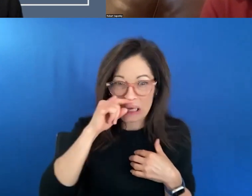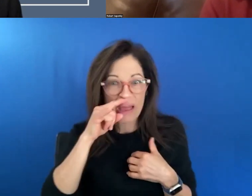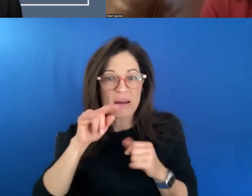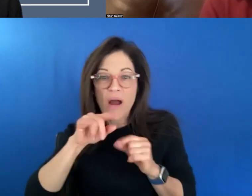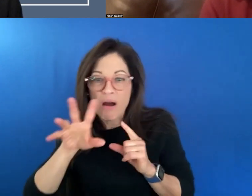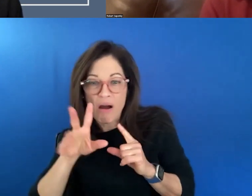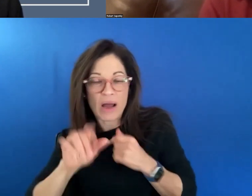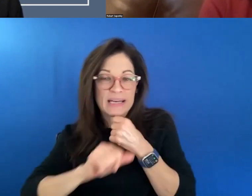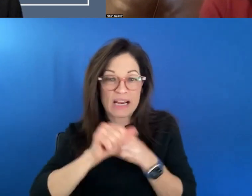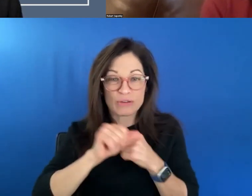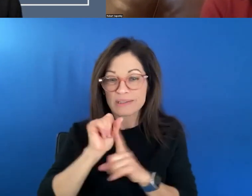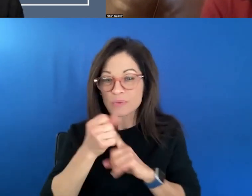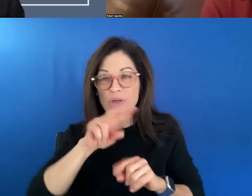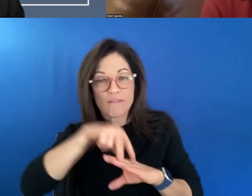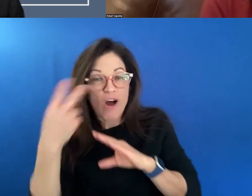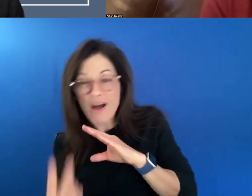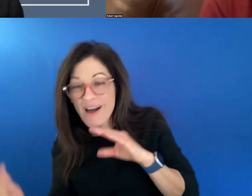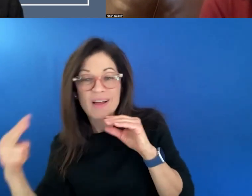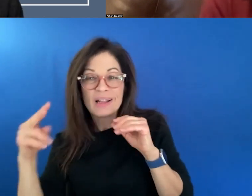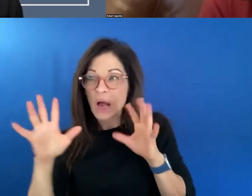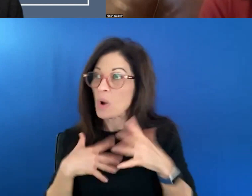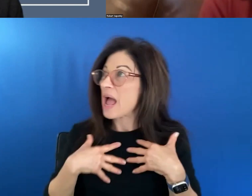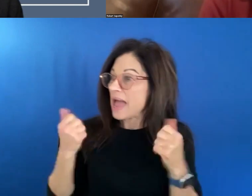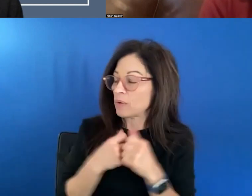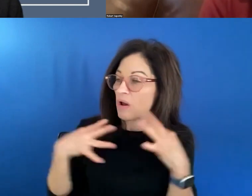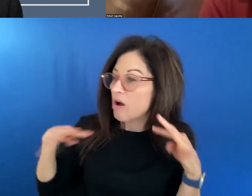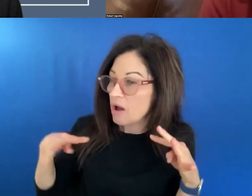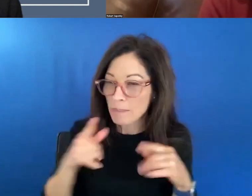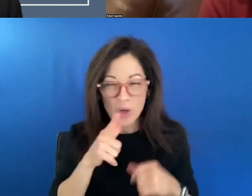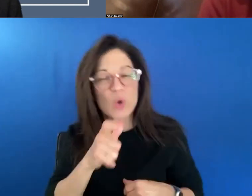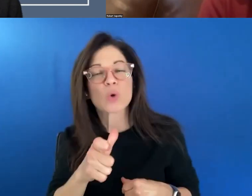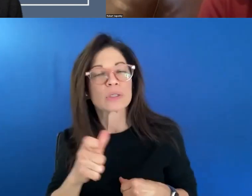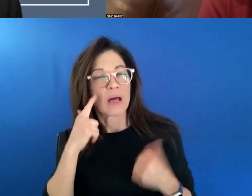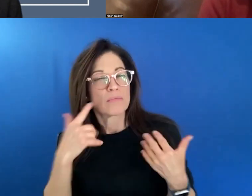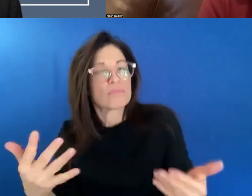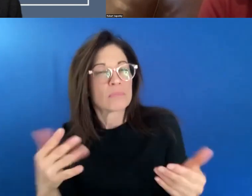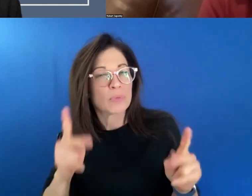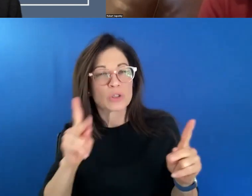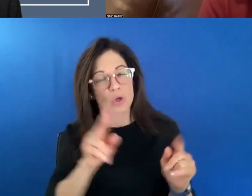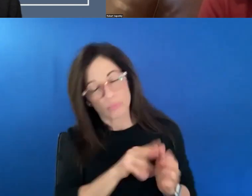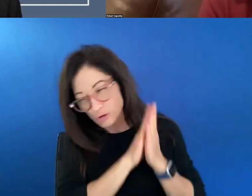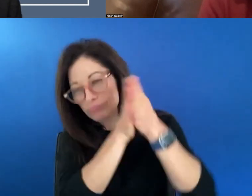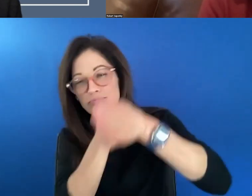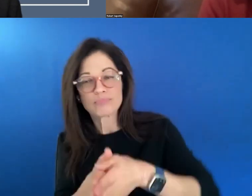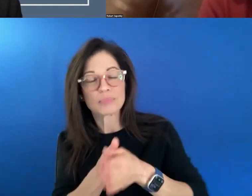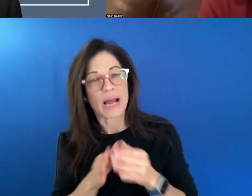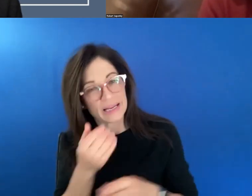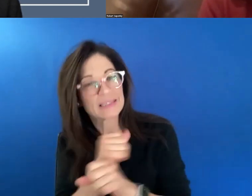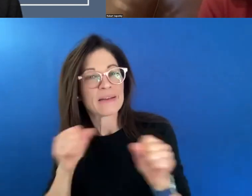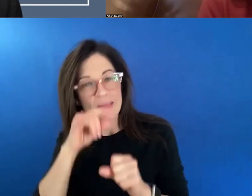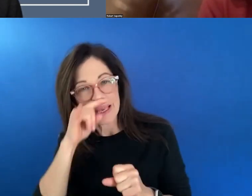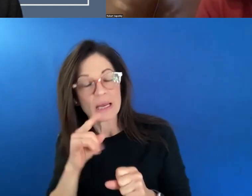river, and who's the one person who suddenly jumps into the water and goes saves the kid? That transition from empathy